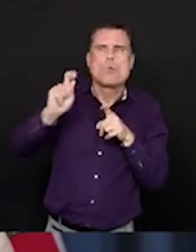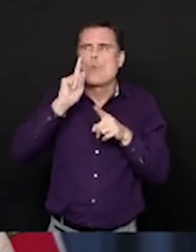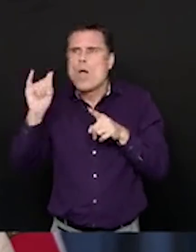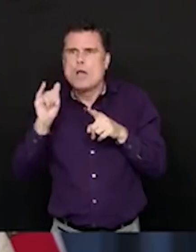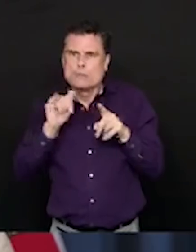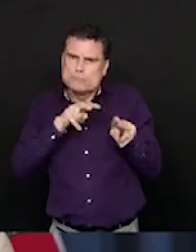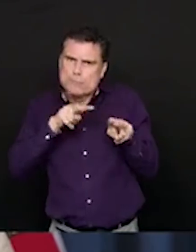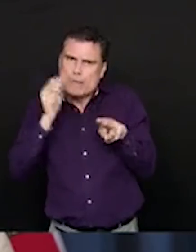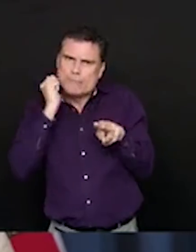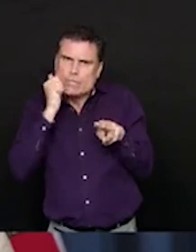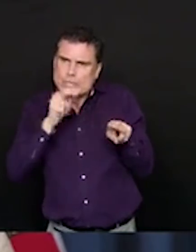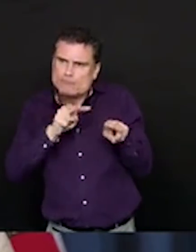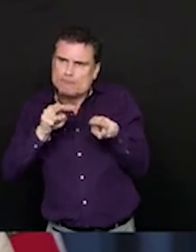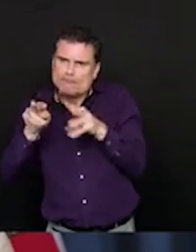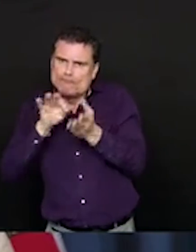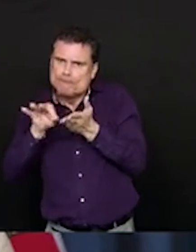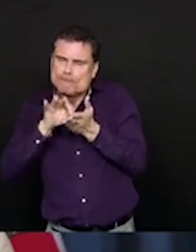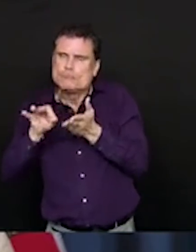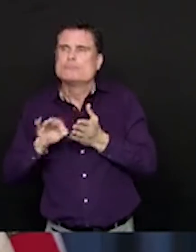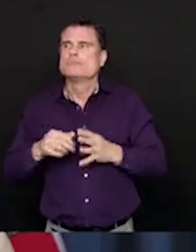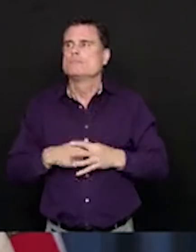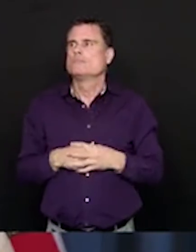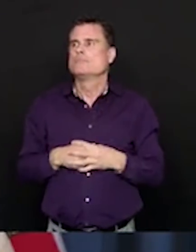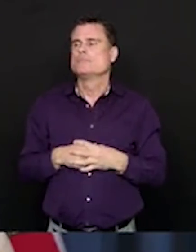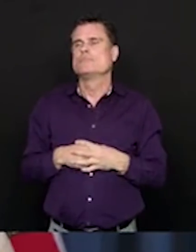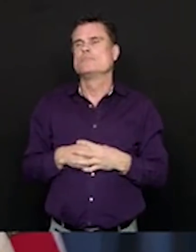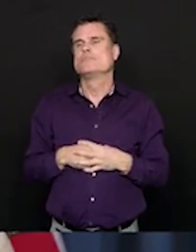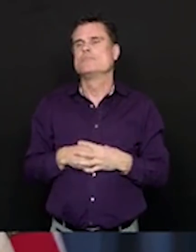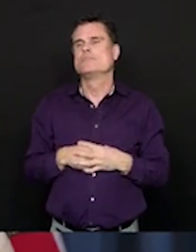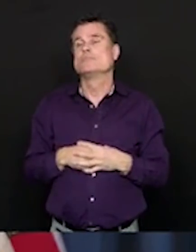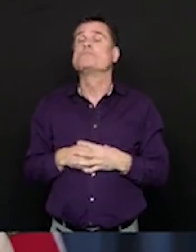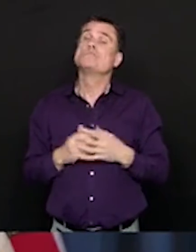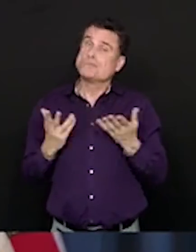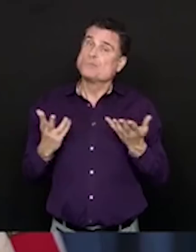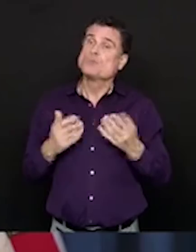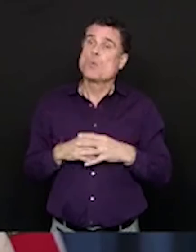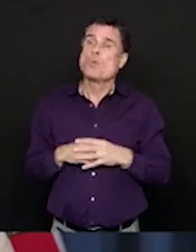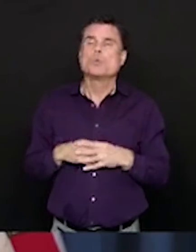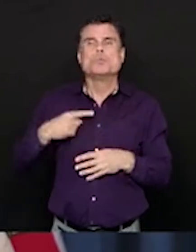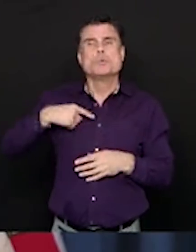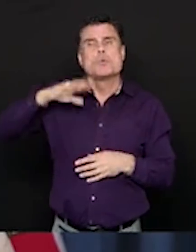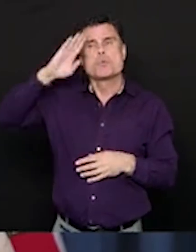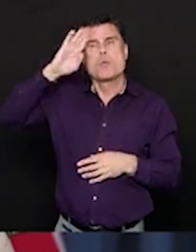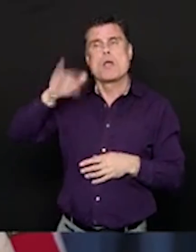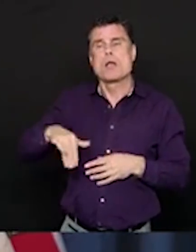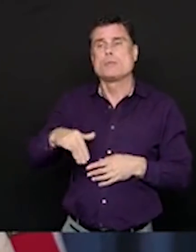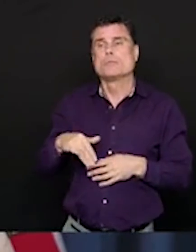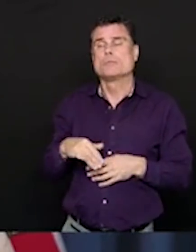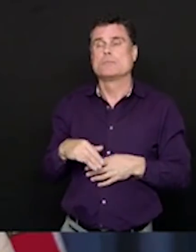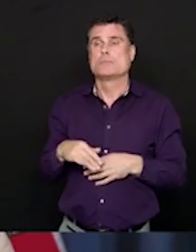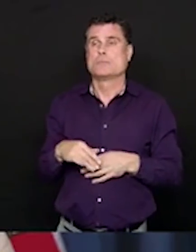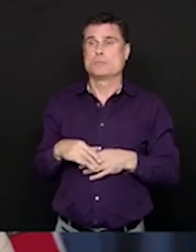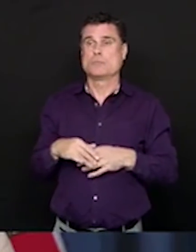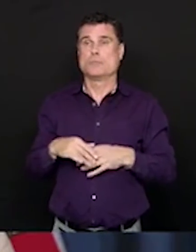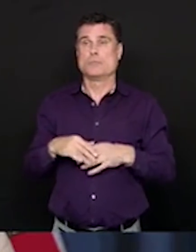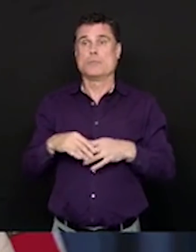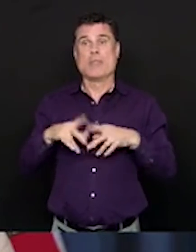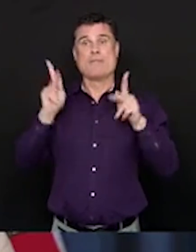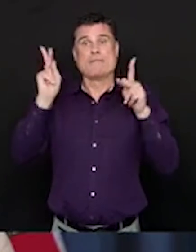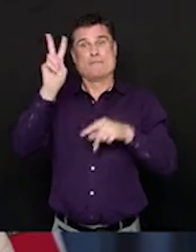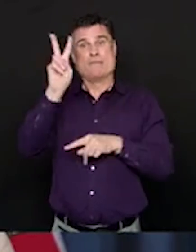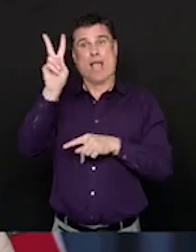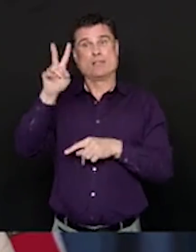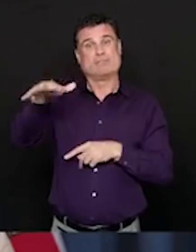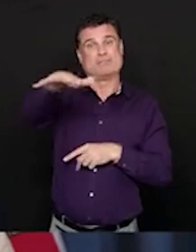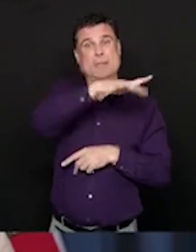are ways that we know we have to do things differently in urban centers versus some of the more rural areas where there are fewer paramedics and